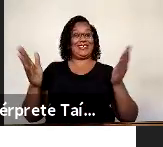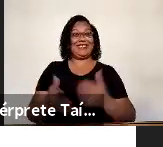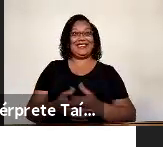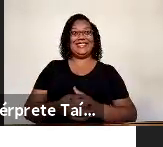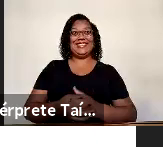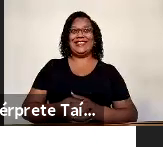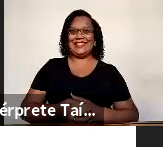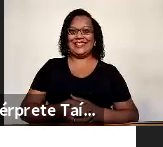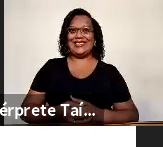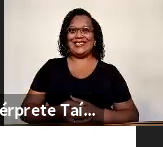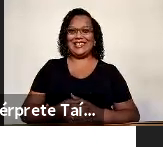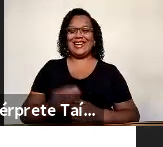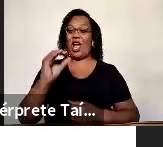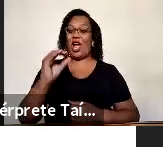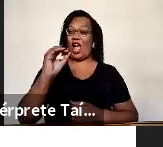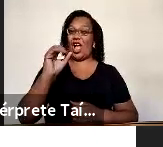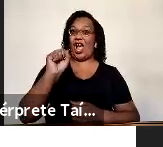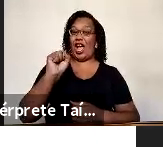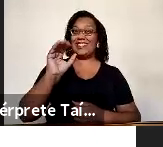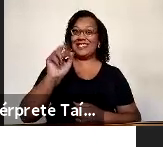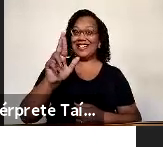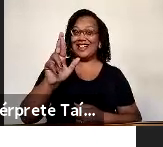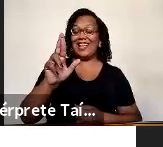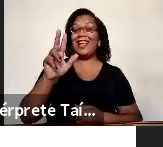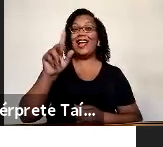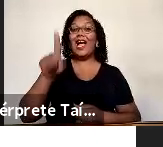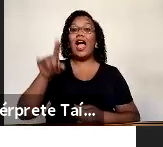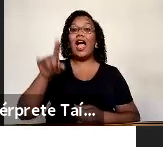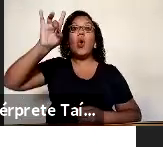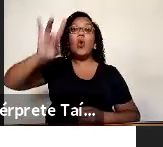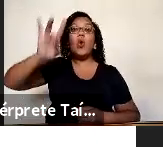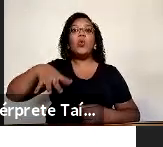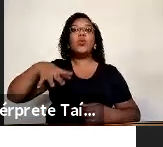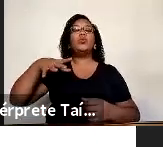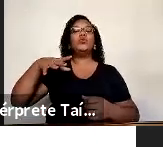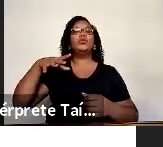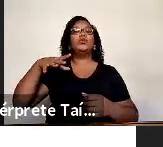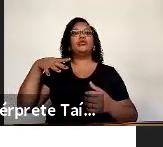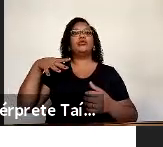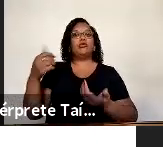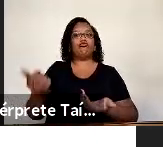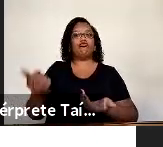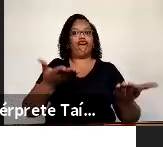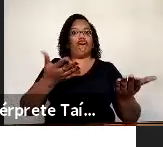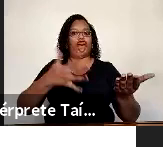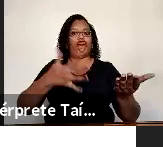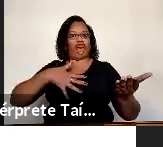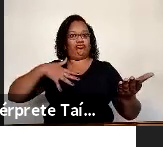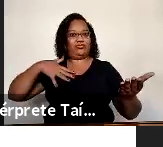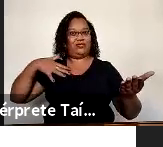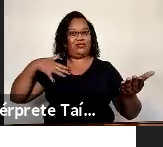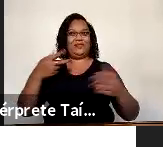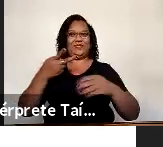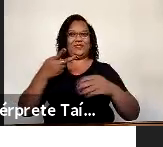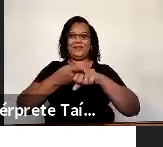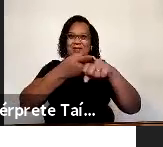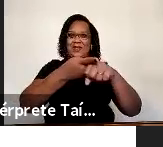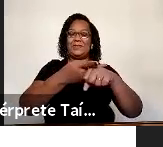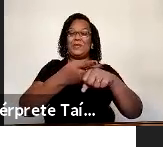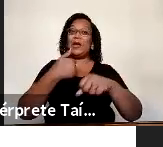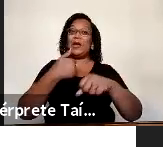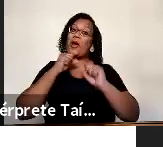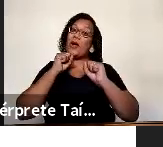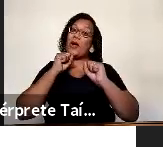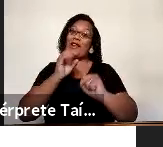the Oscars are normally the last ceremony of the award season. So I get to watch all the other awards like the BAFTA, the